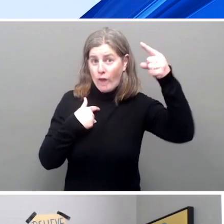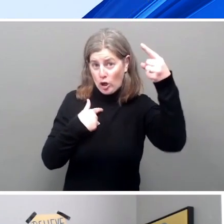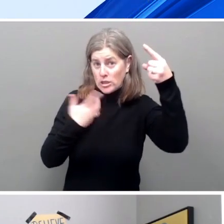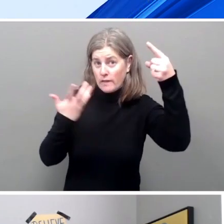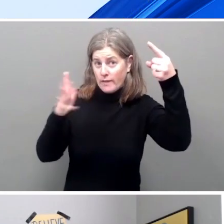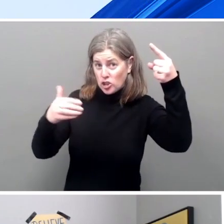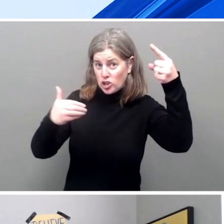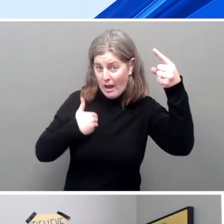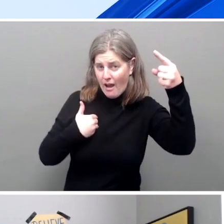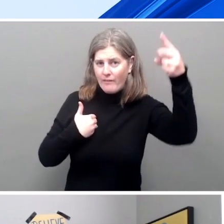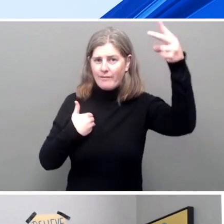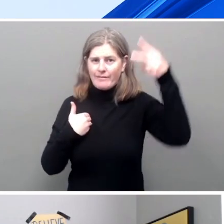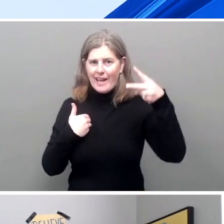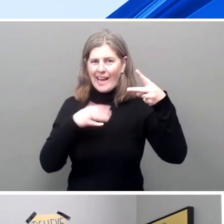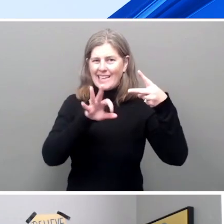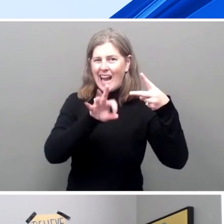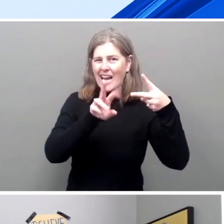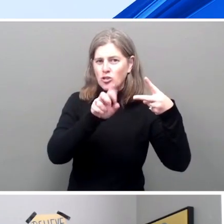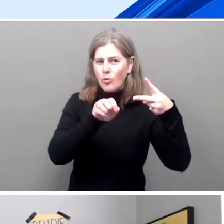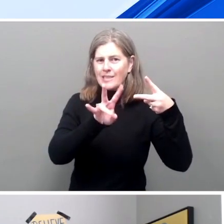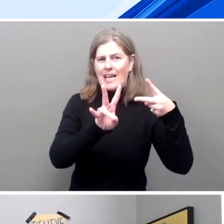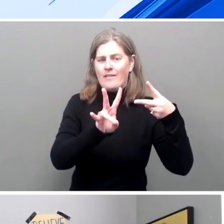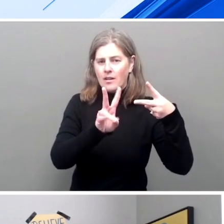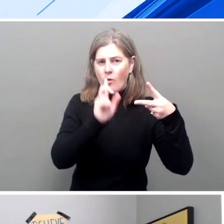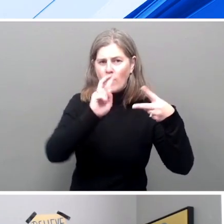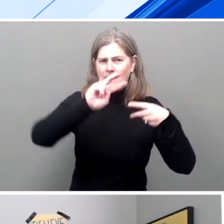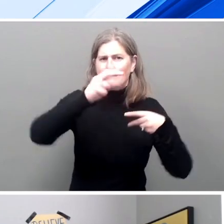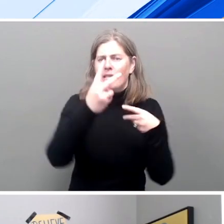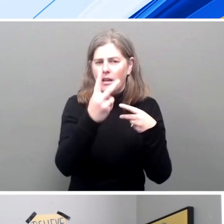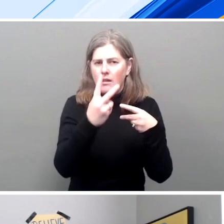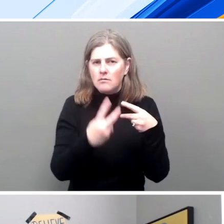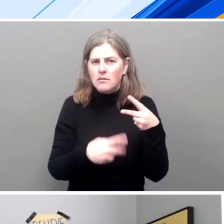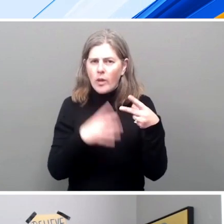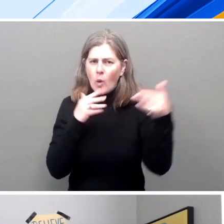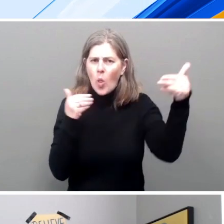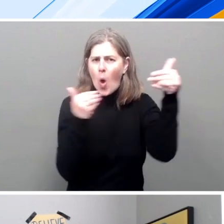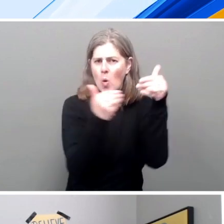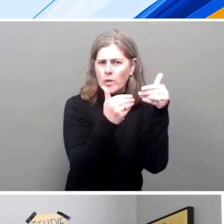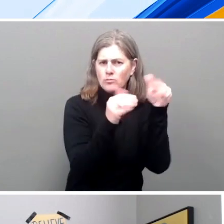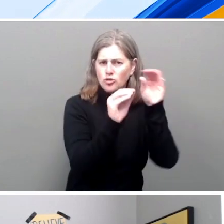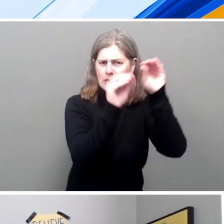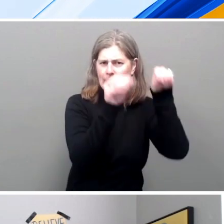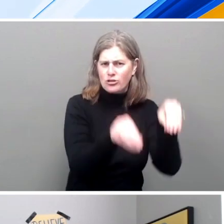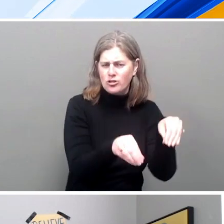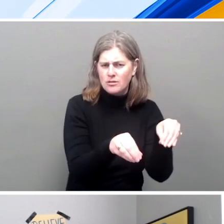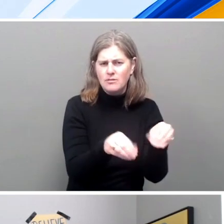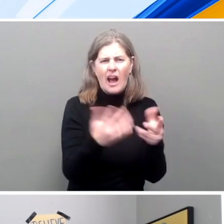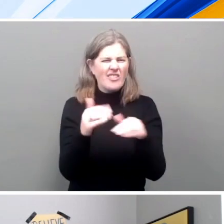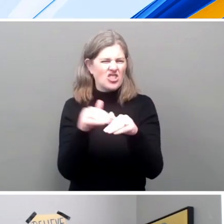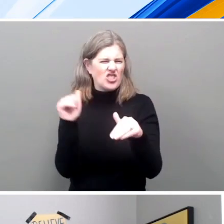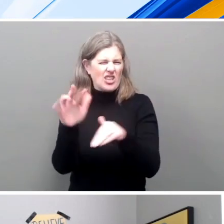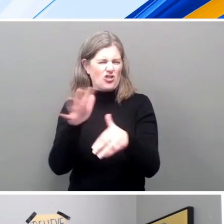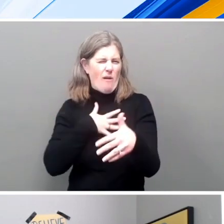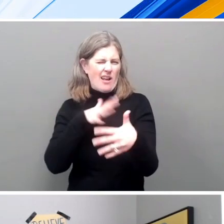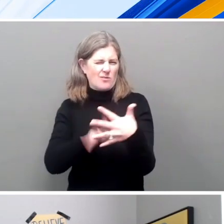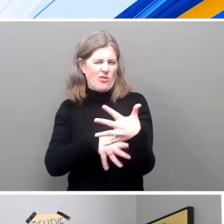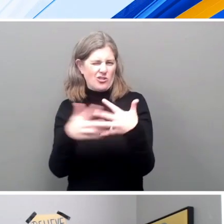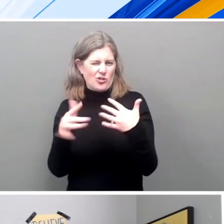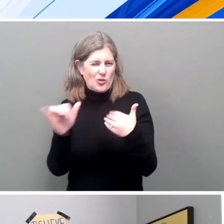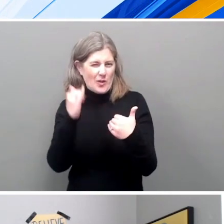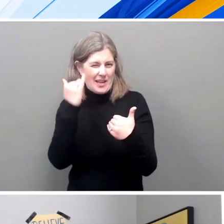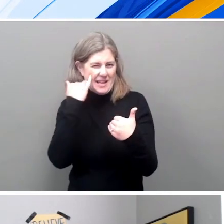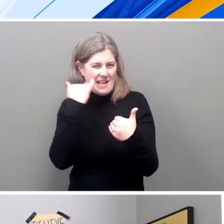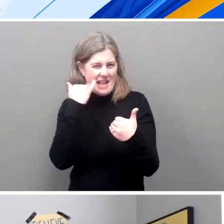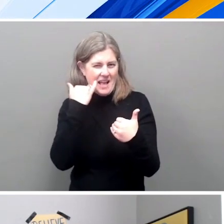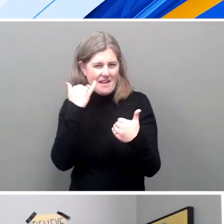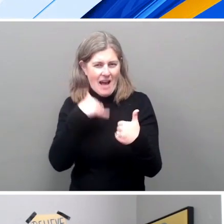99% for the first and then 92.7% for a second shot. And so, and I sent you my spreadsheet in case I had done